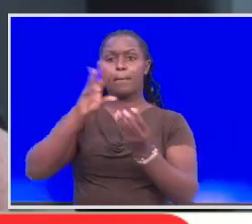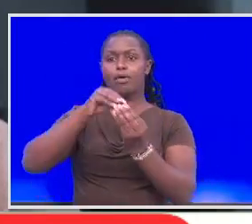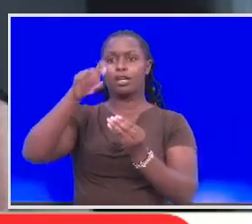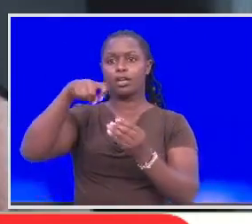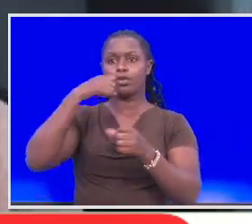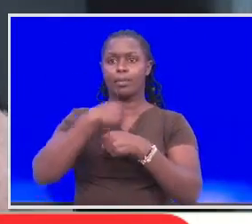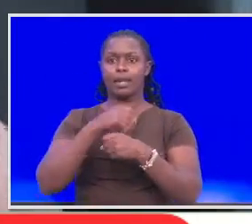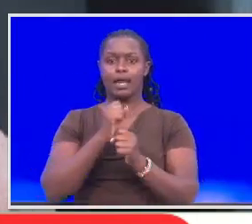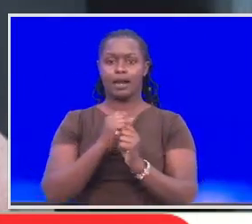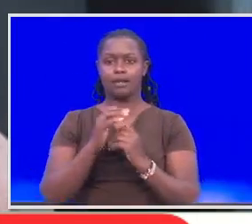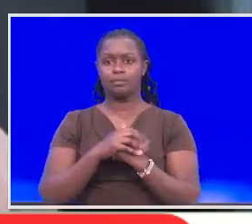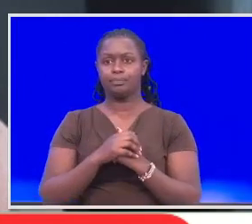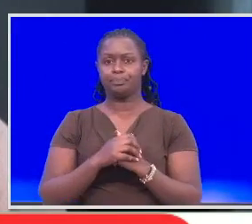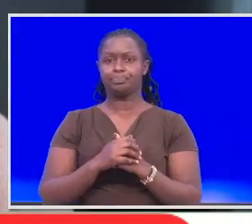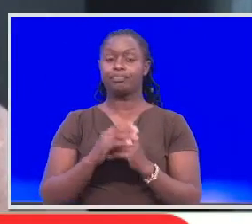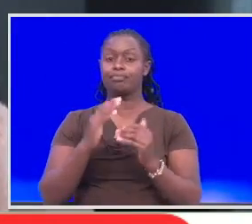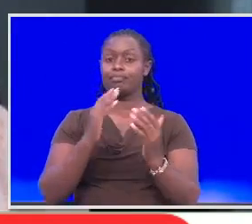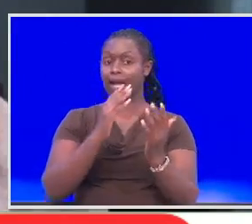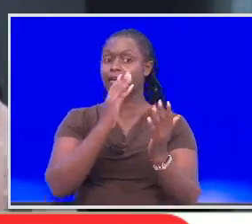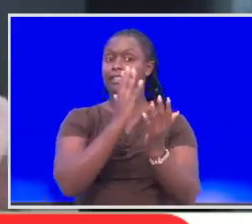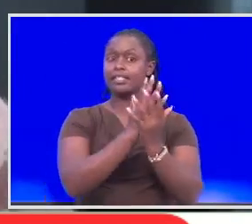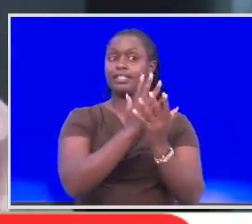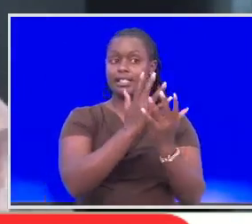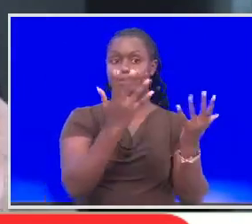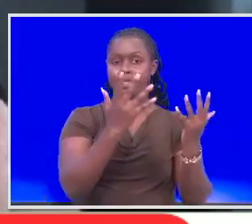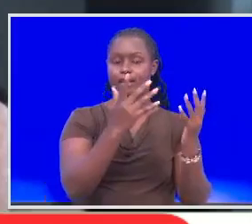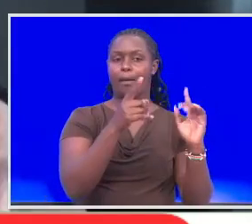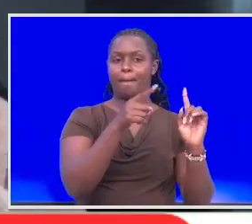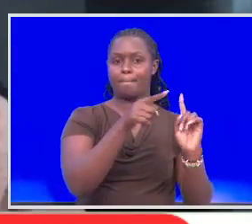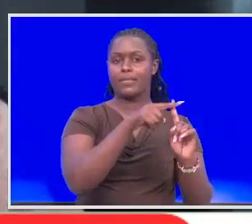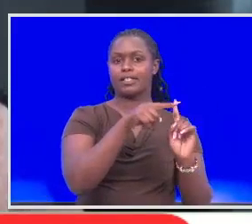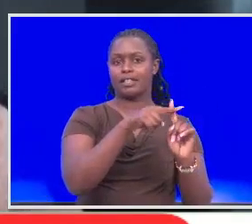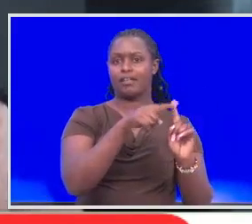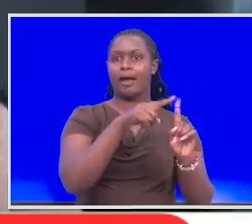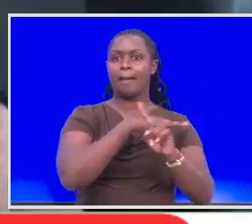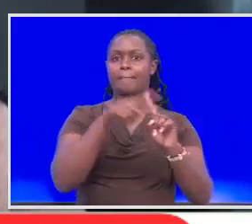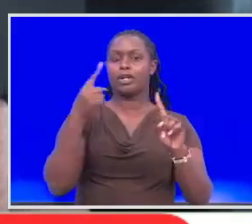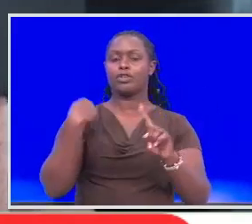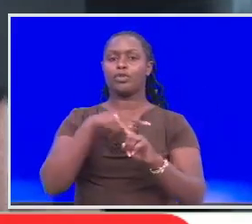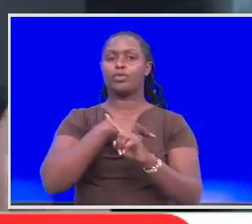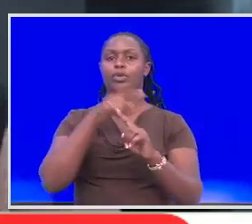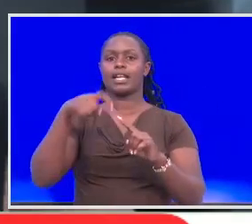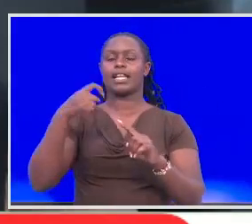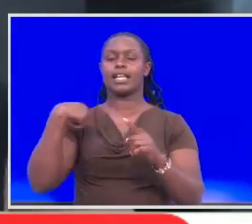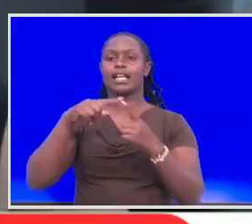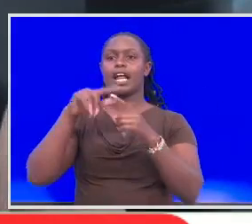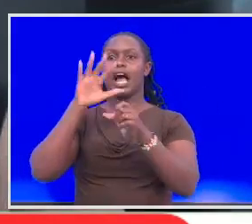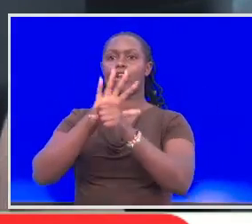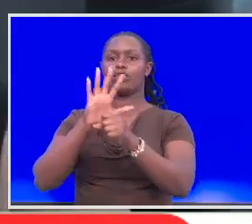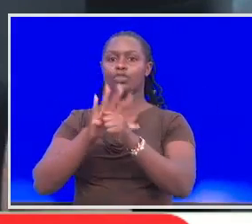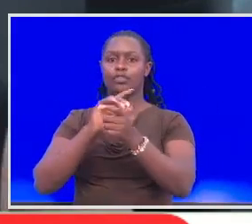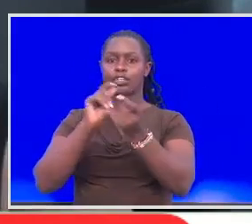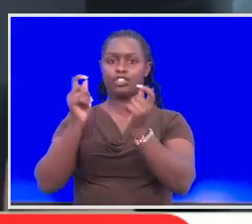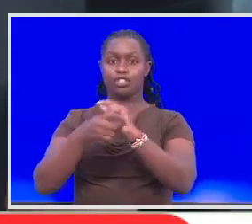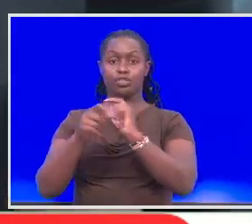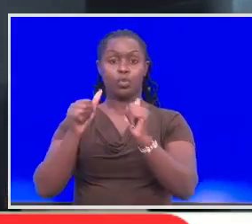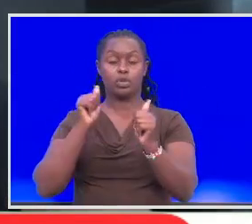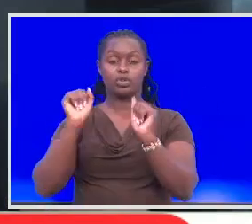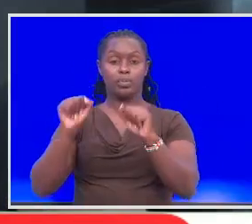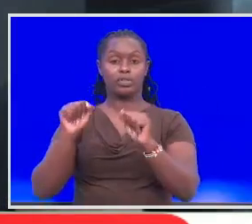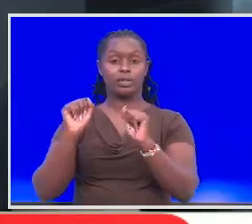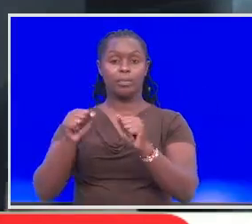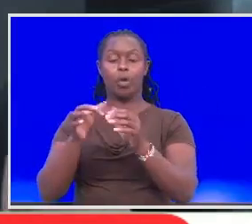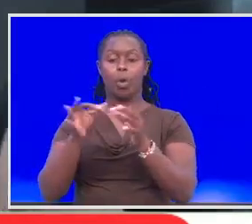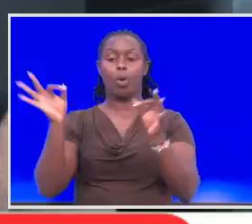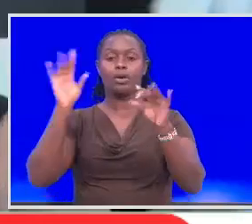Some things are looking promising, but when you get to significant statistical change, that often takes many more years to be able to